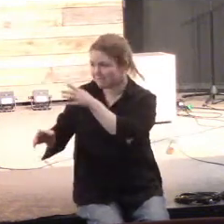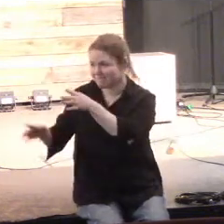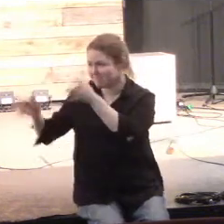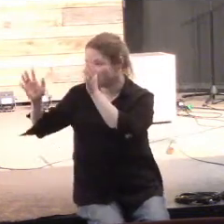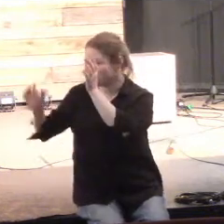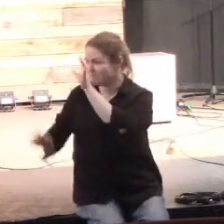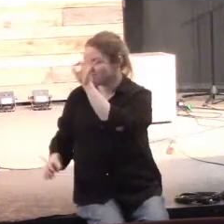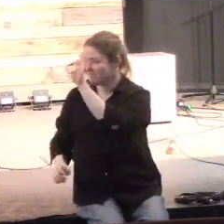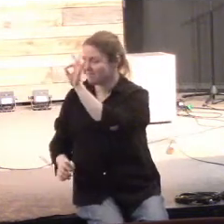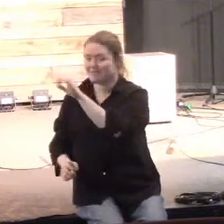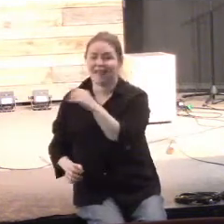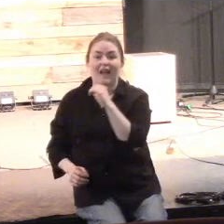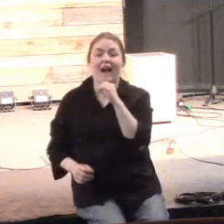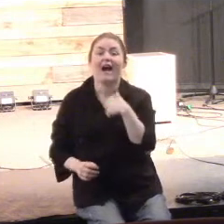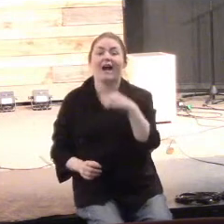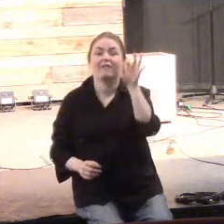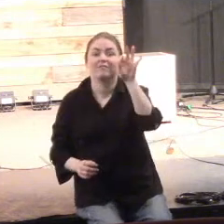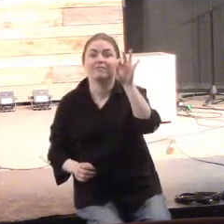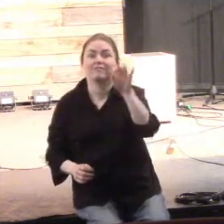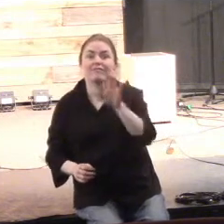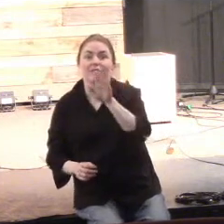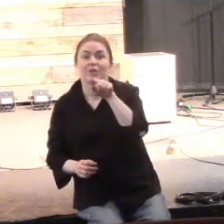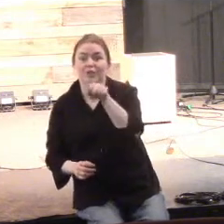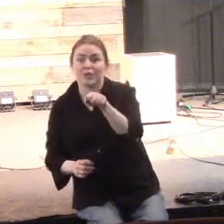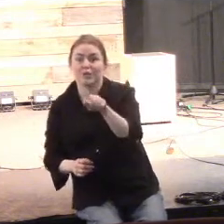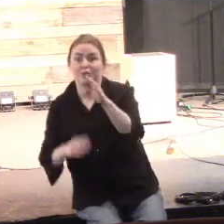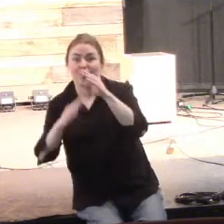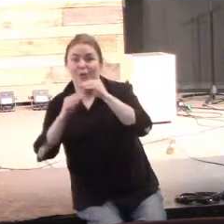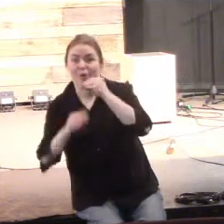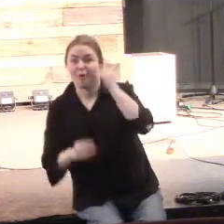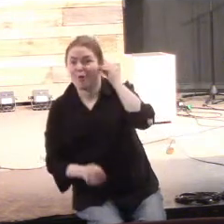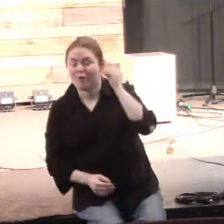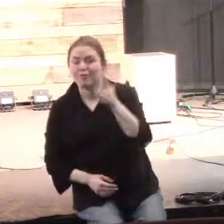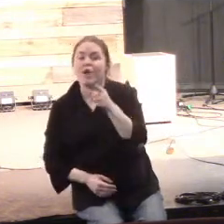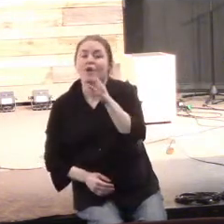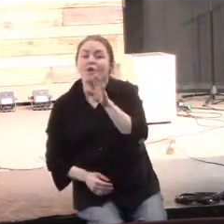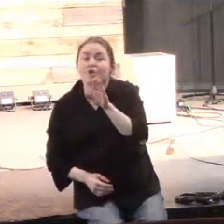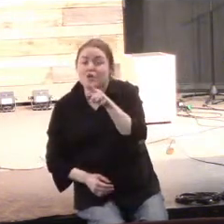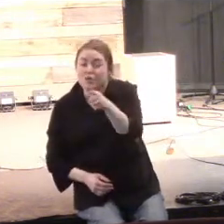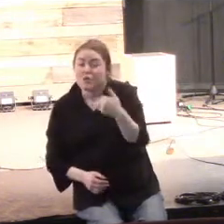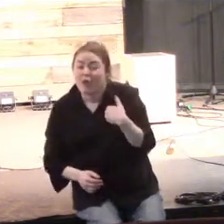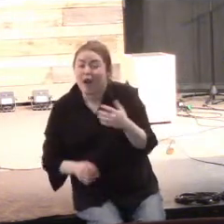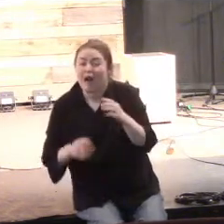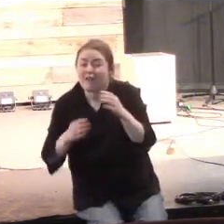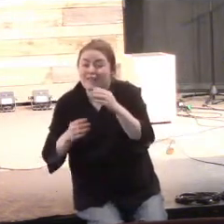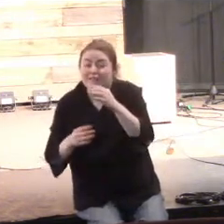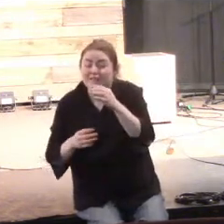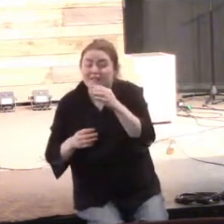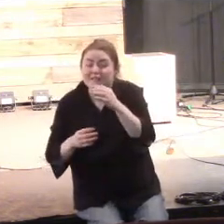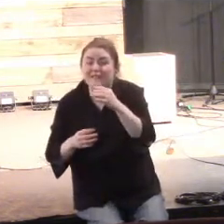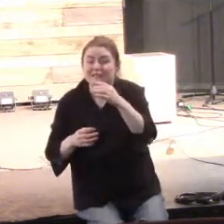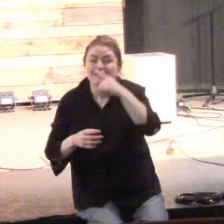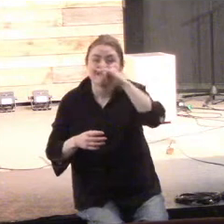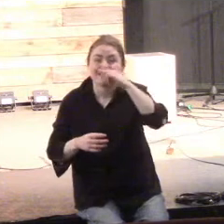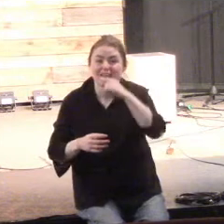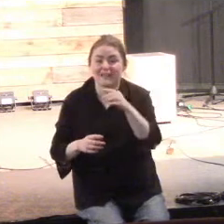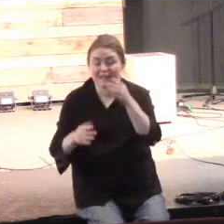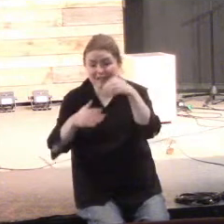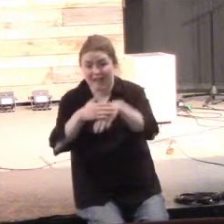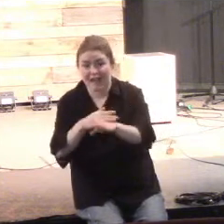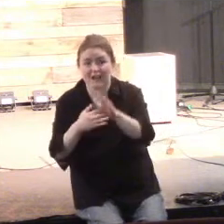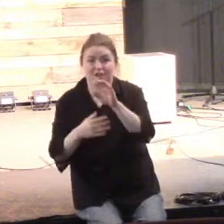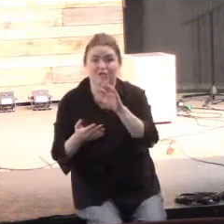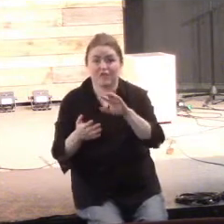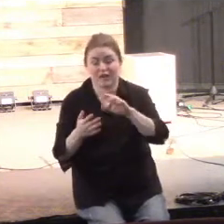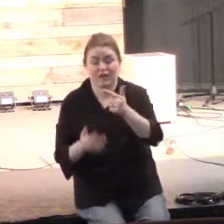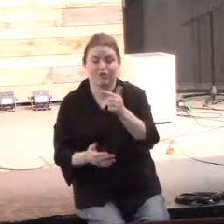to you, you at home. Are your kids registered? Do you have kids who are going into grade 5 or above this coming fall?